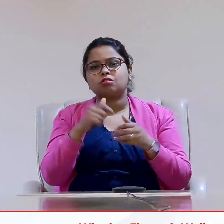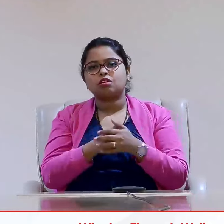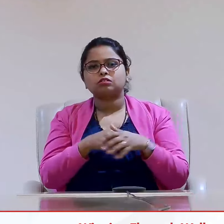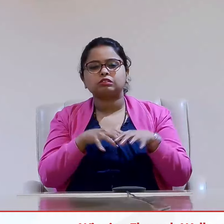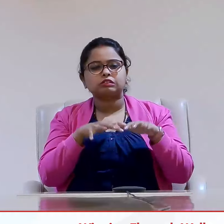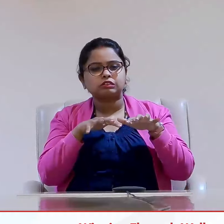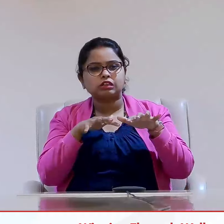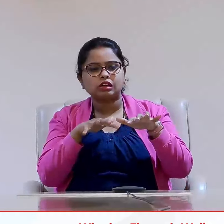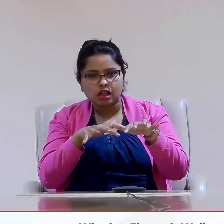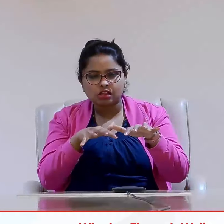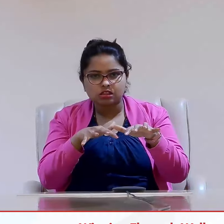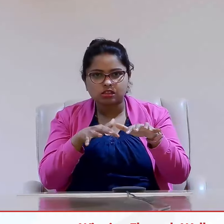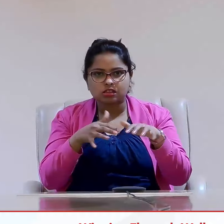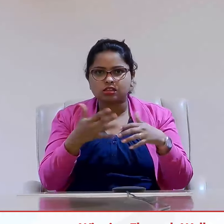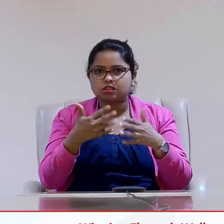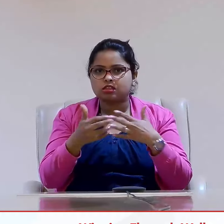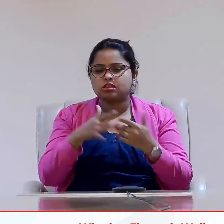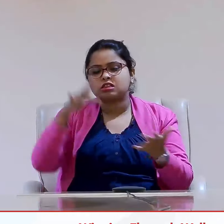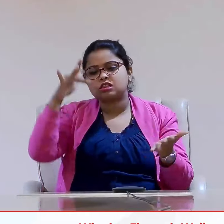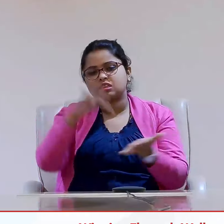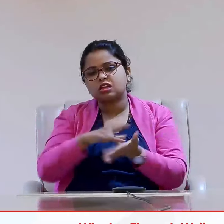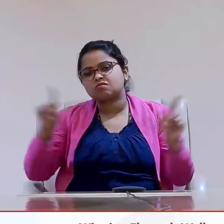an average place.